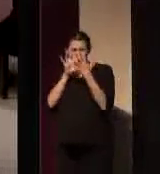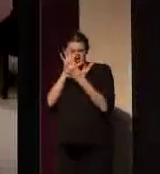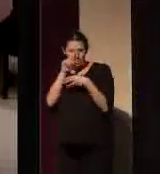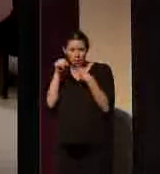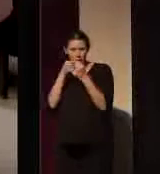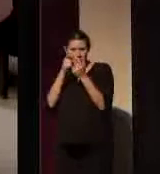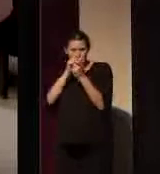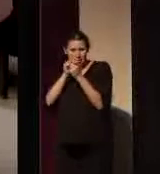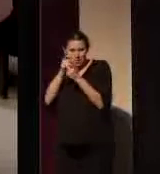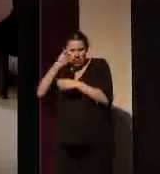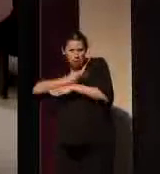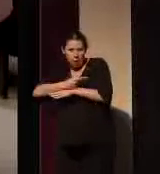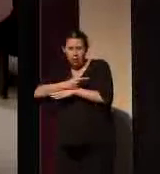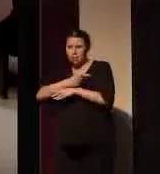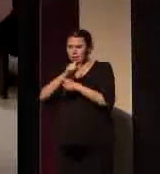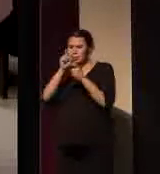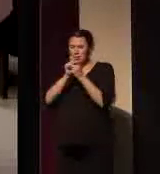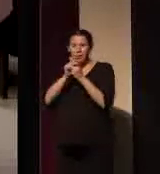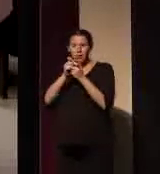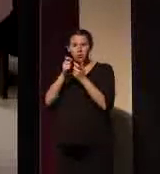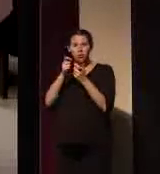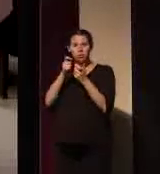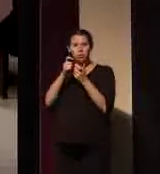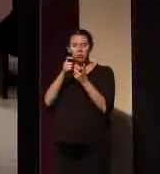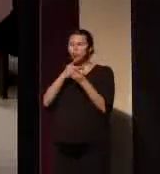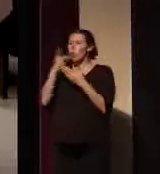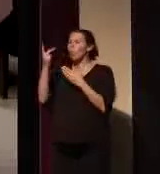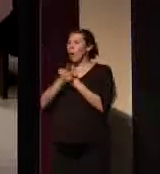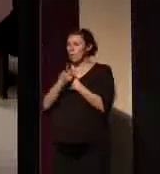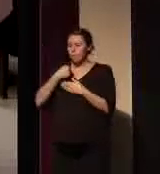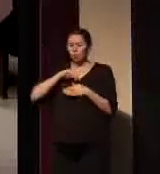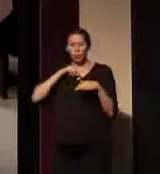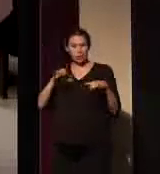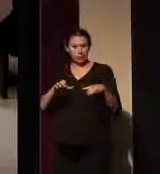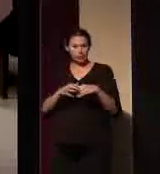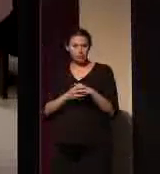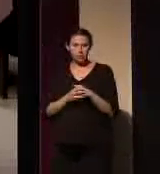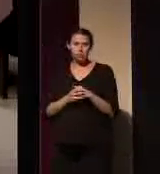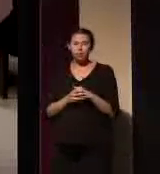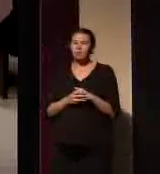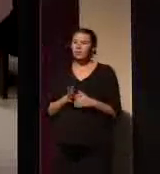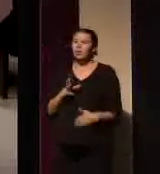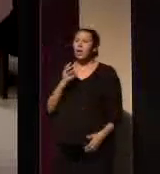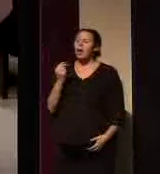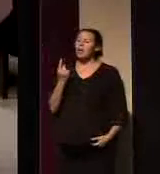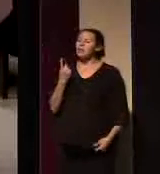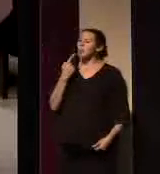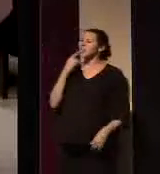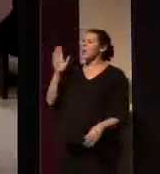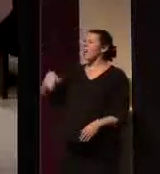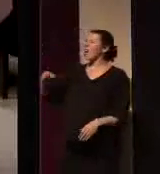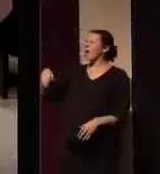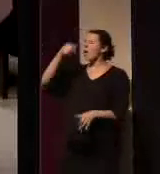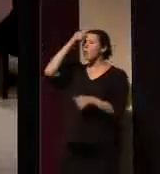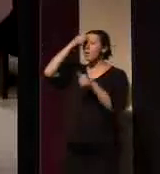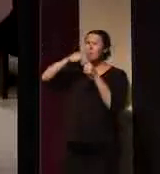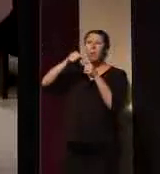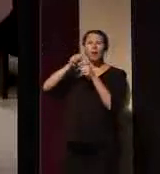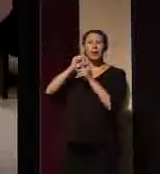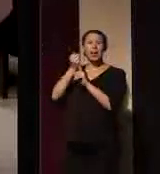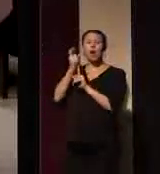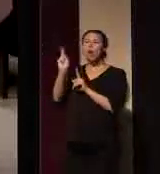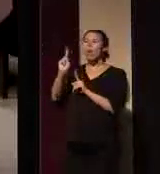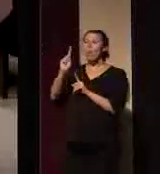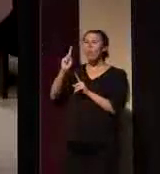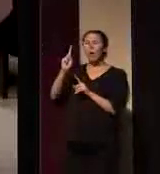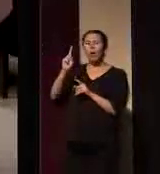a particular date or a particular program that we had all done, and someone said, "Remember, it was that case where the police shot